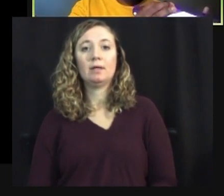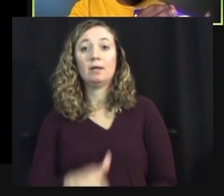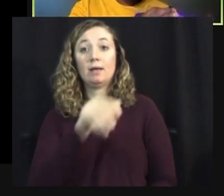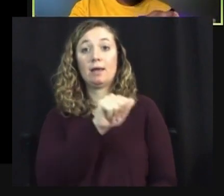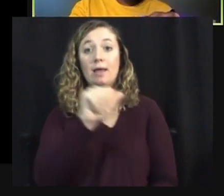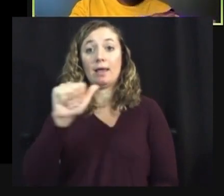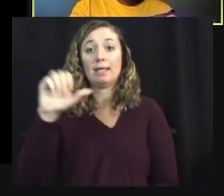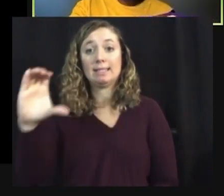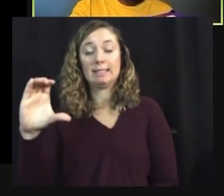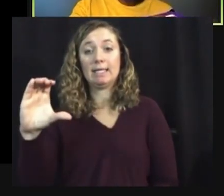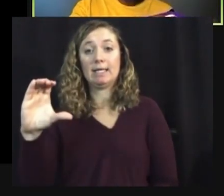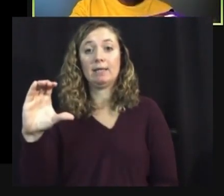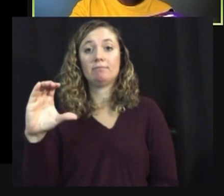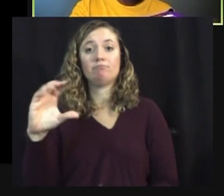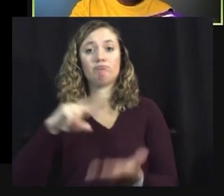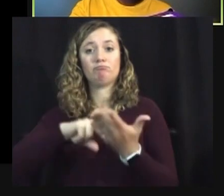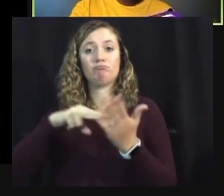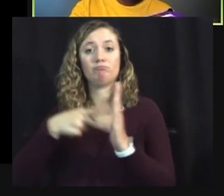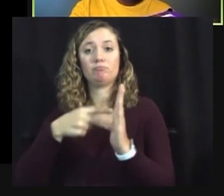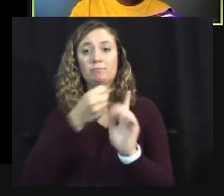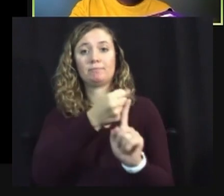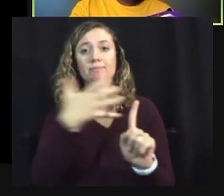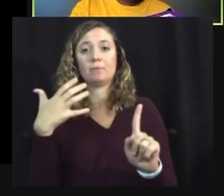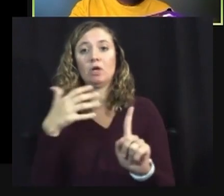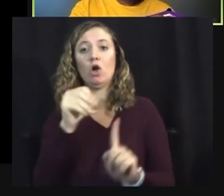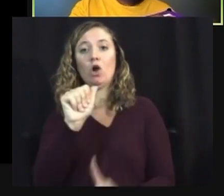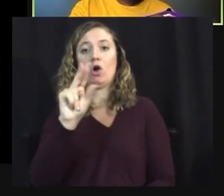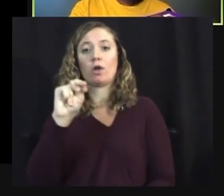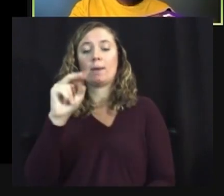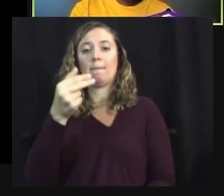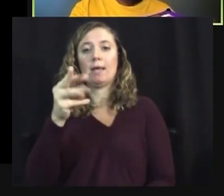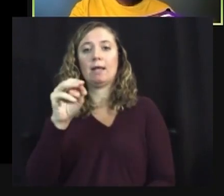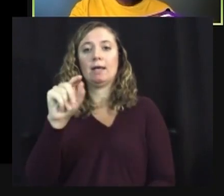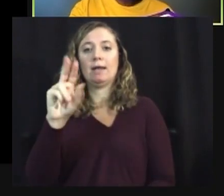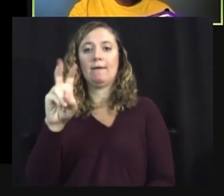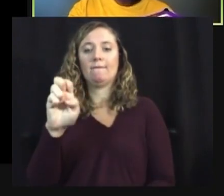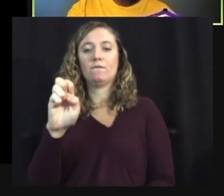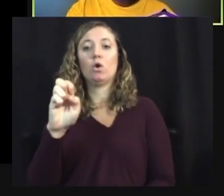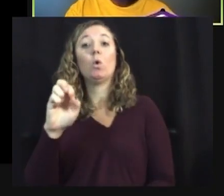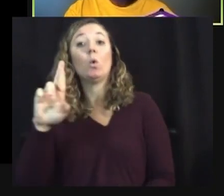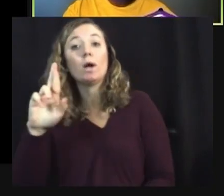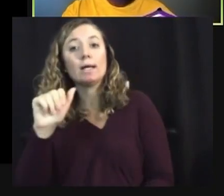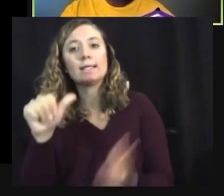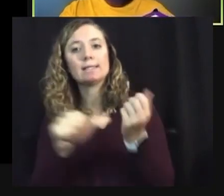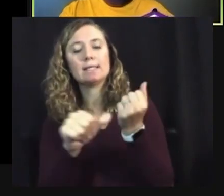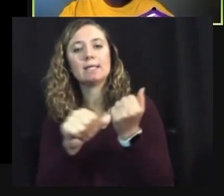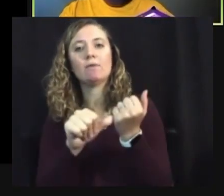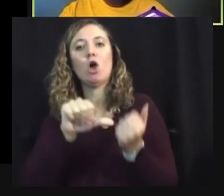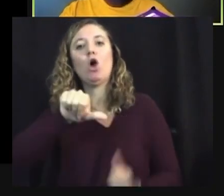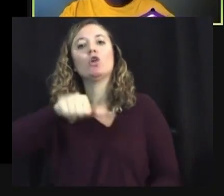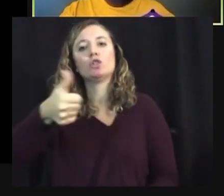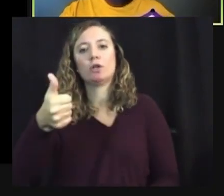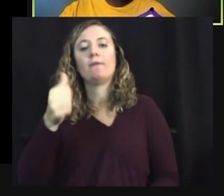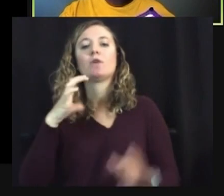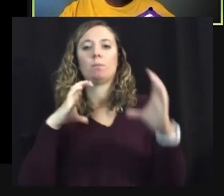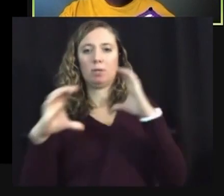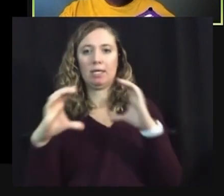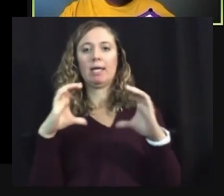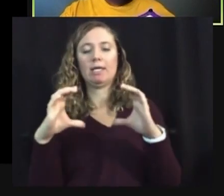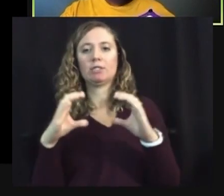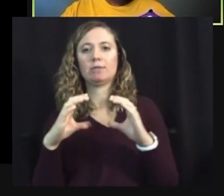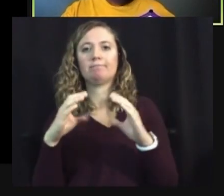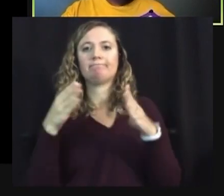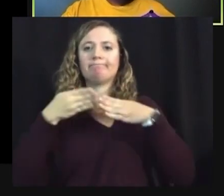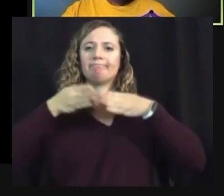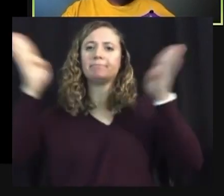AAC stands for Augmentative and Assistive or Alternative Communication. It's an umbrella term